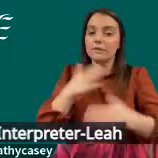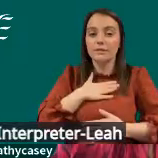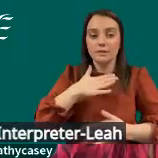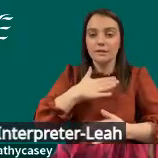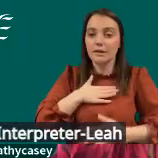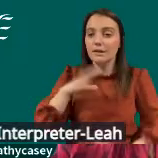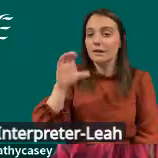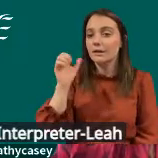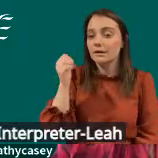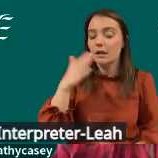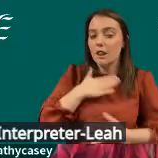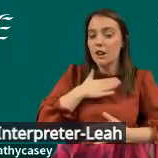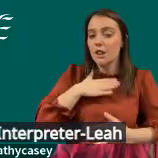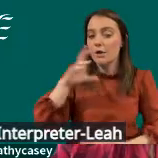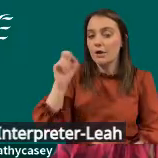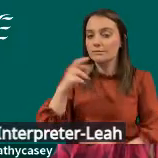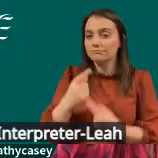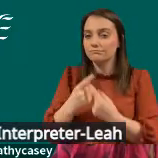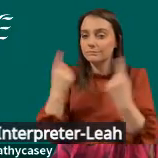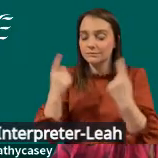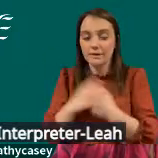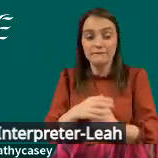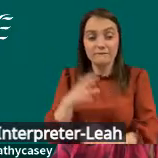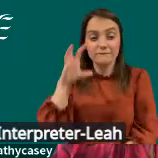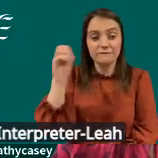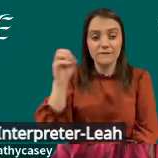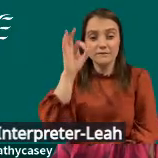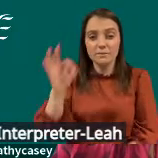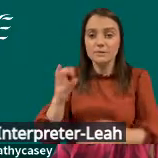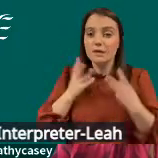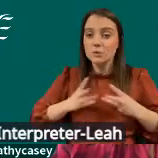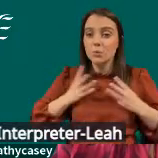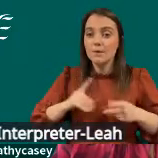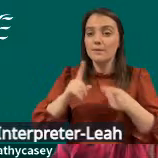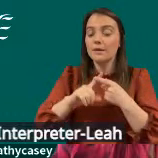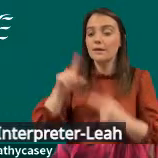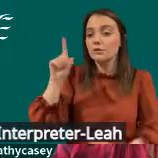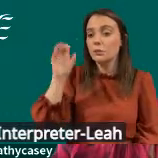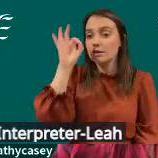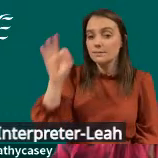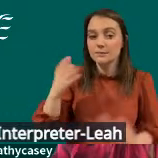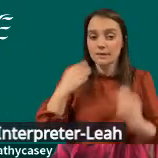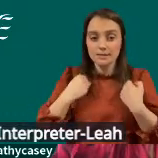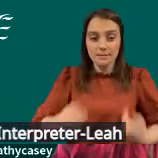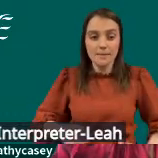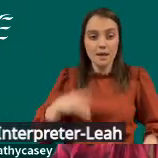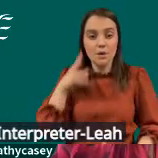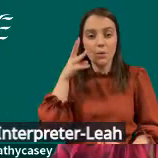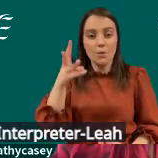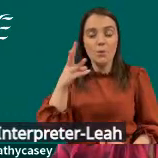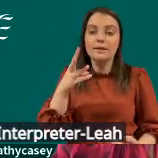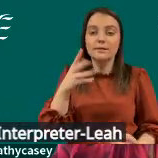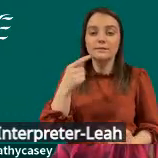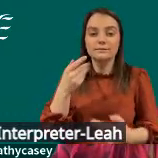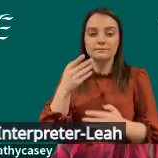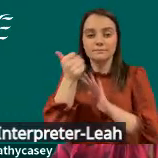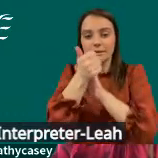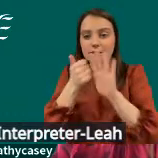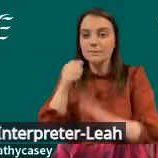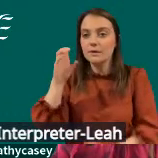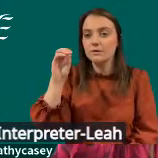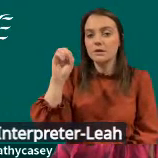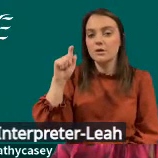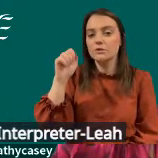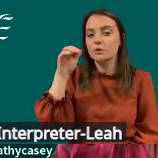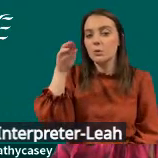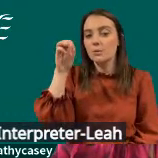women. 50% of women and 20% of men will experience an osteoporotic related fracture in their lifetime.